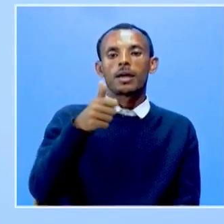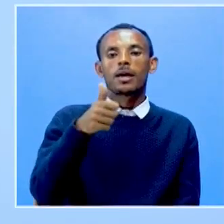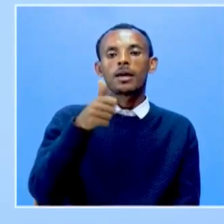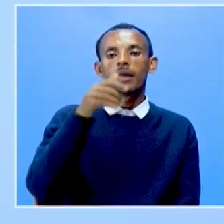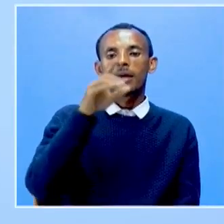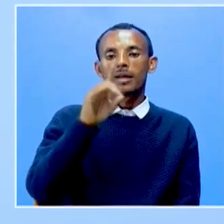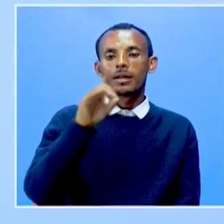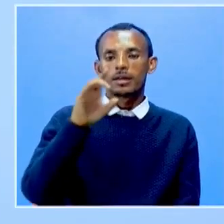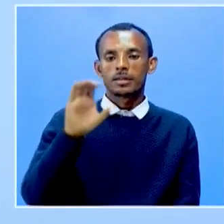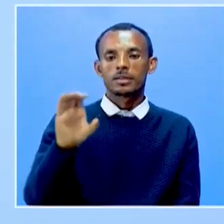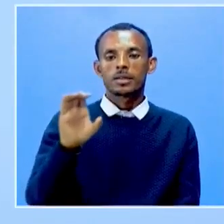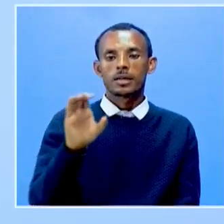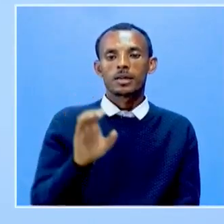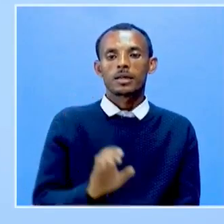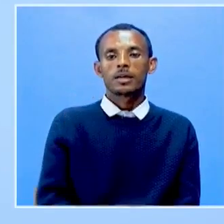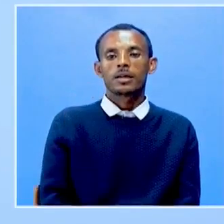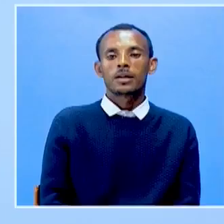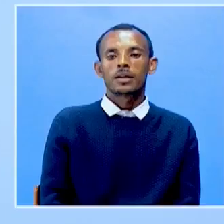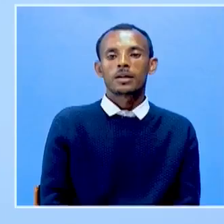ADC.